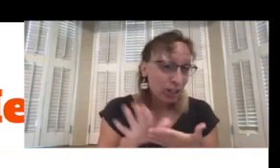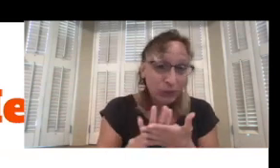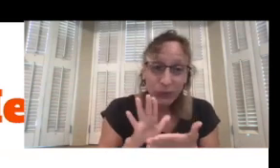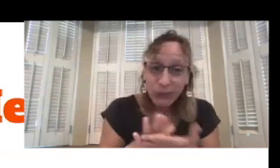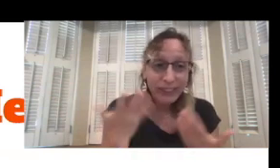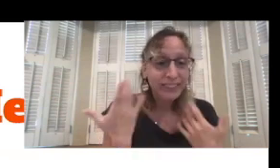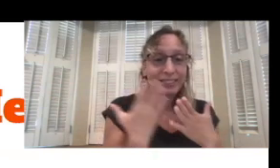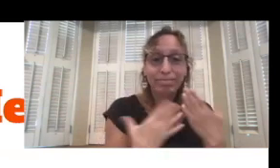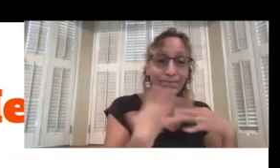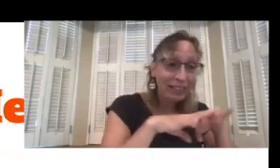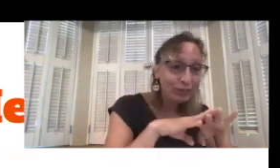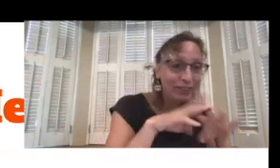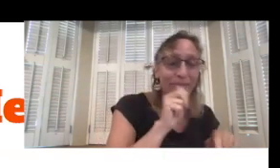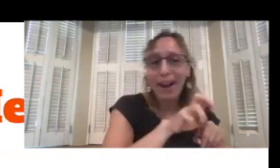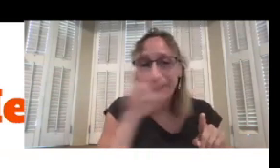that critical period.